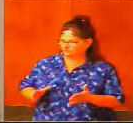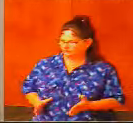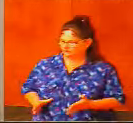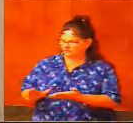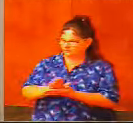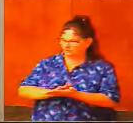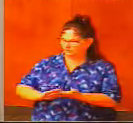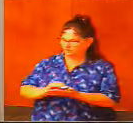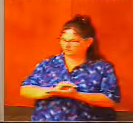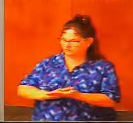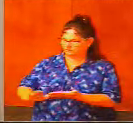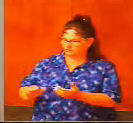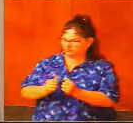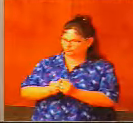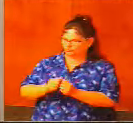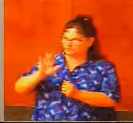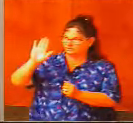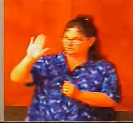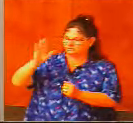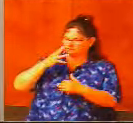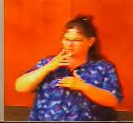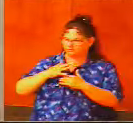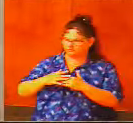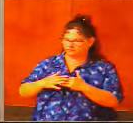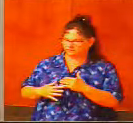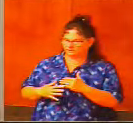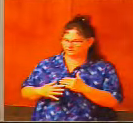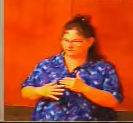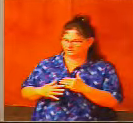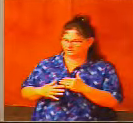washed clean by the blood of Jesus